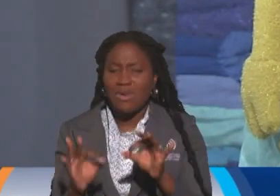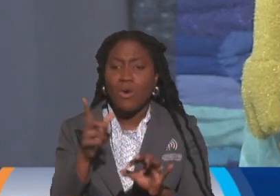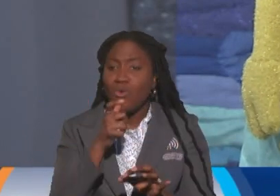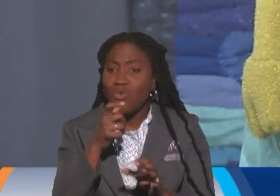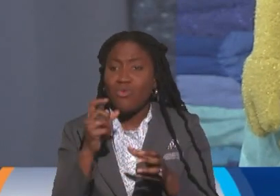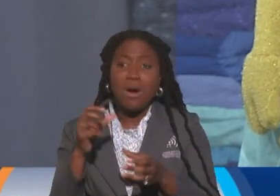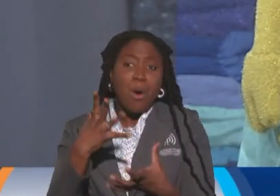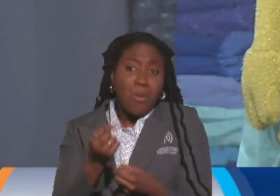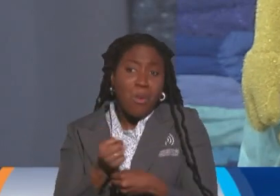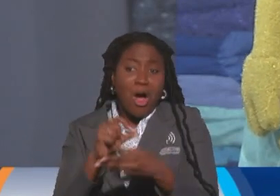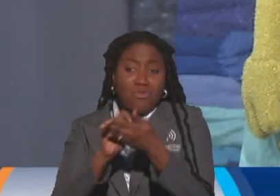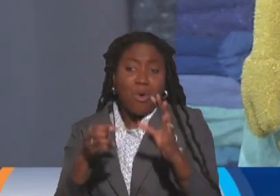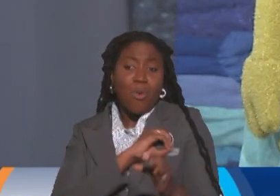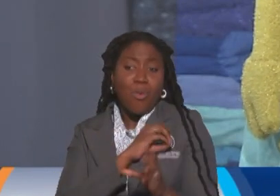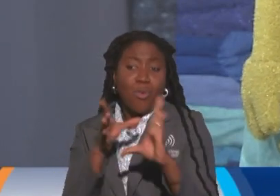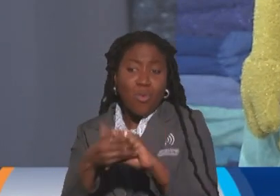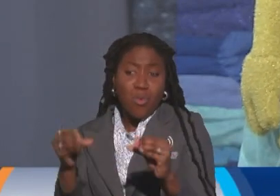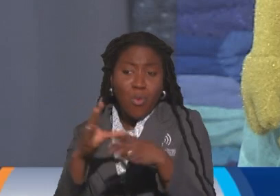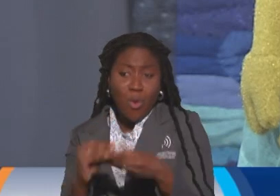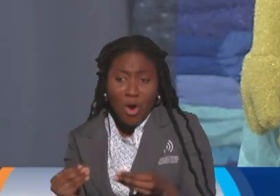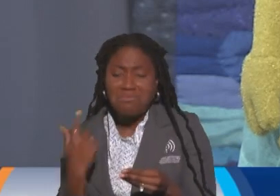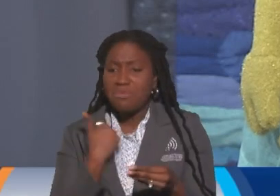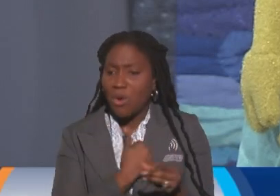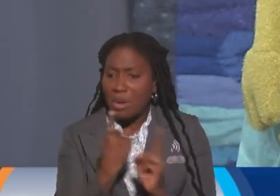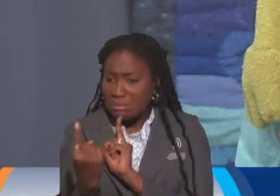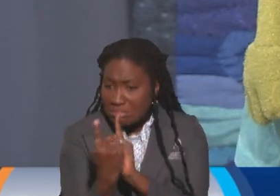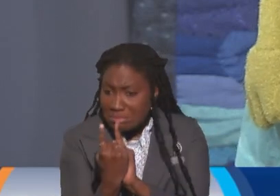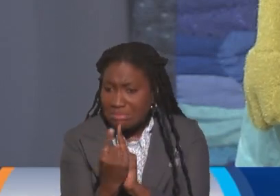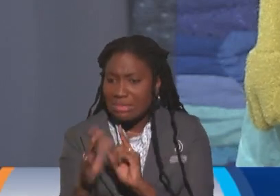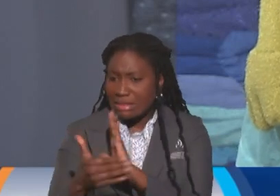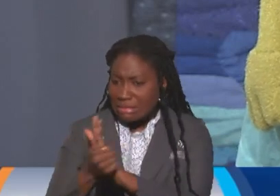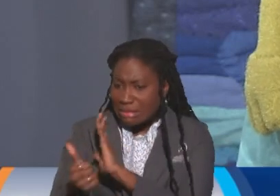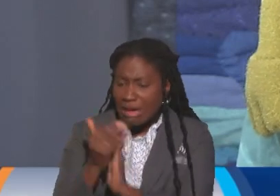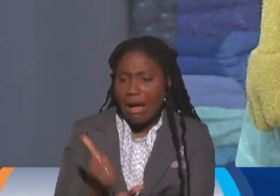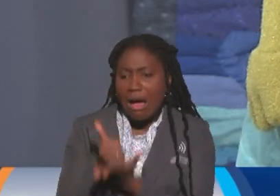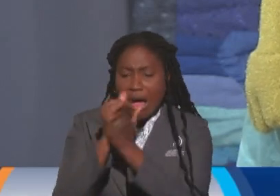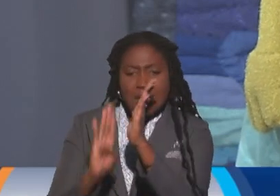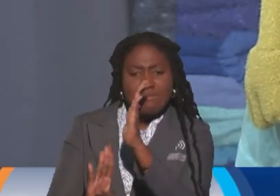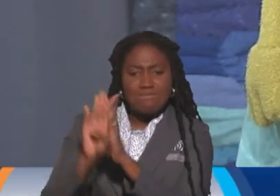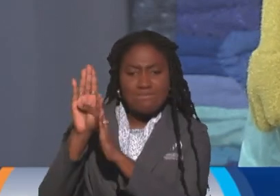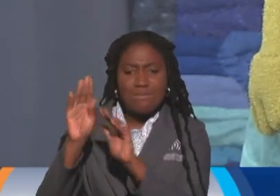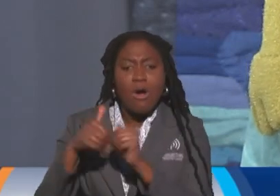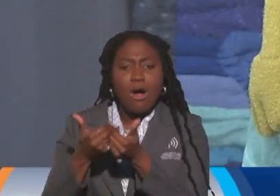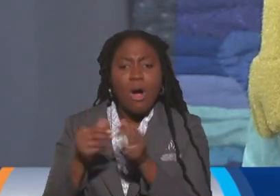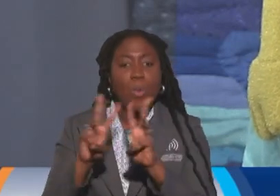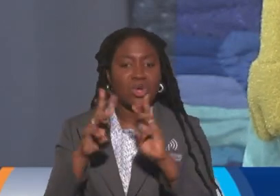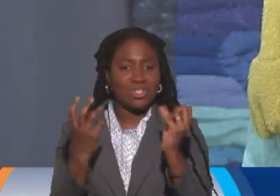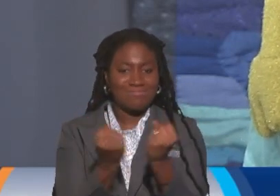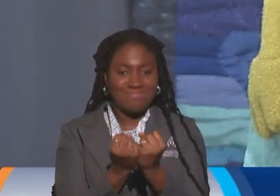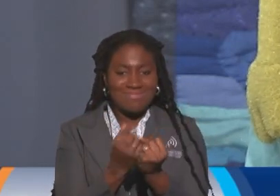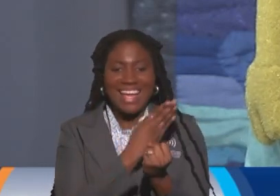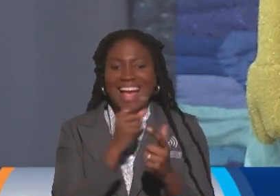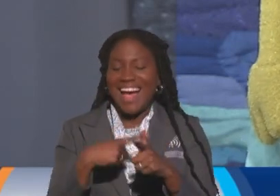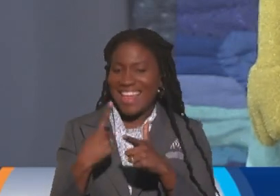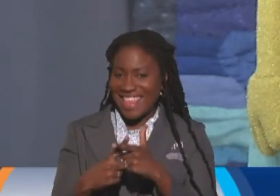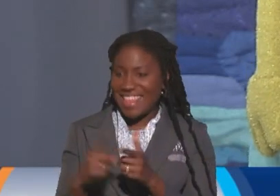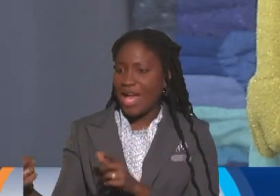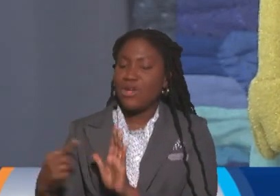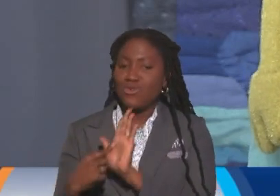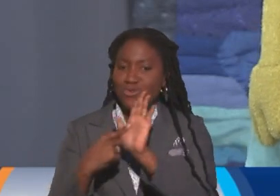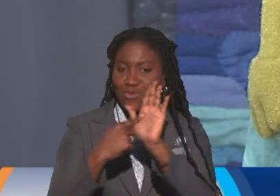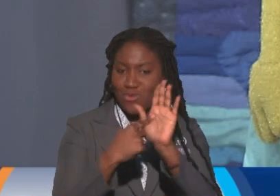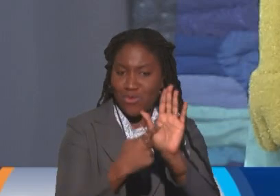seek out new writers, develop their skills and their talent through workshops, and then elevate and celebrate them by showcasing them